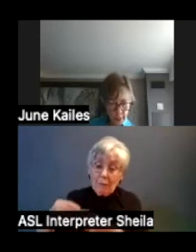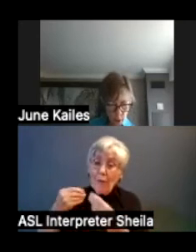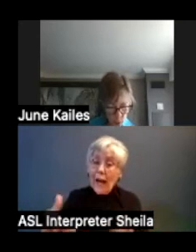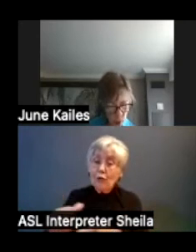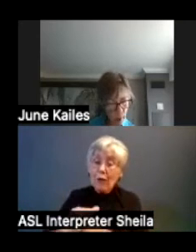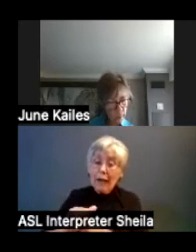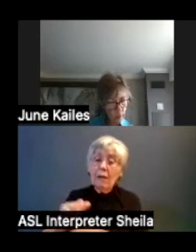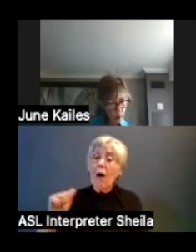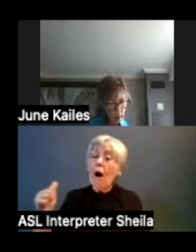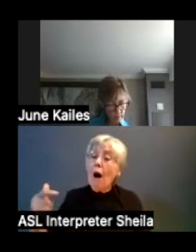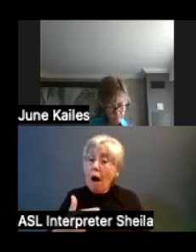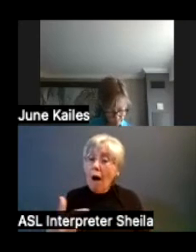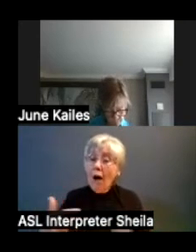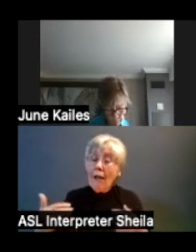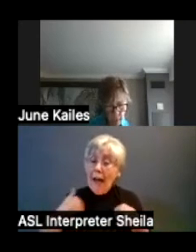and you can all